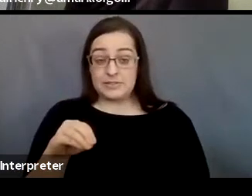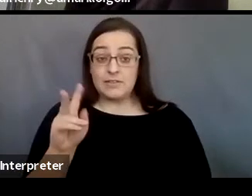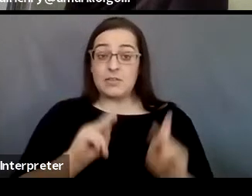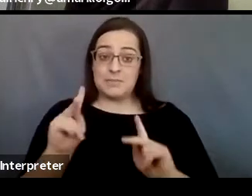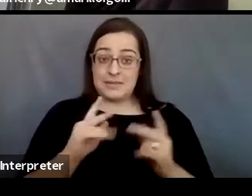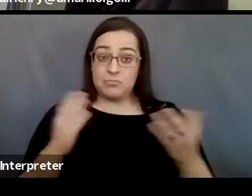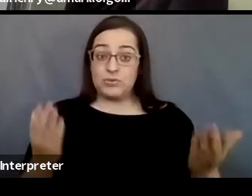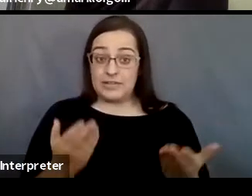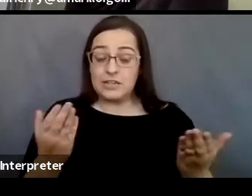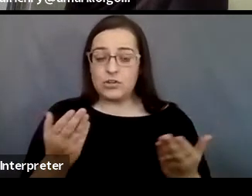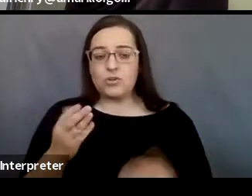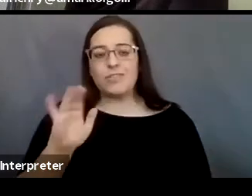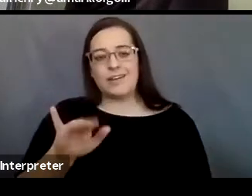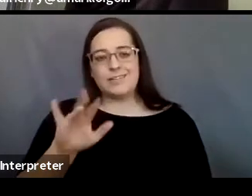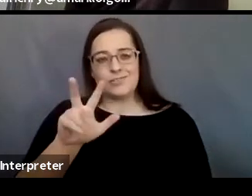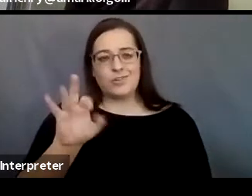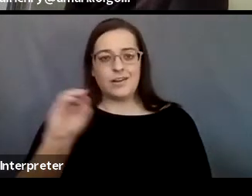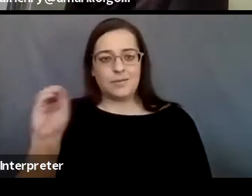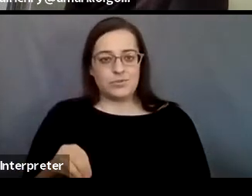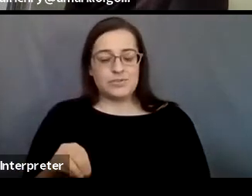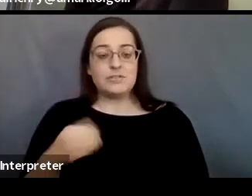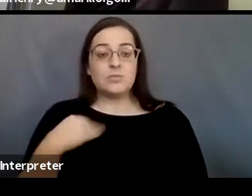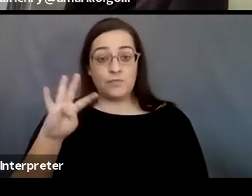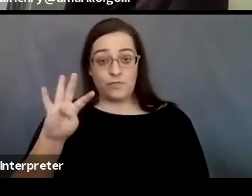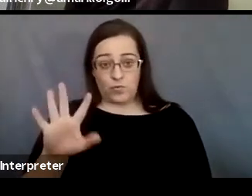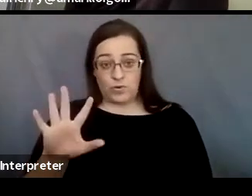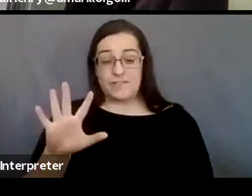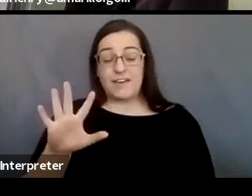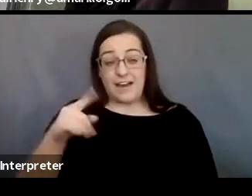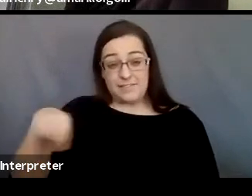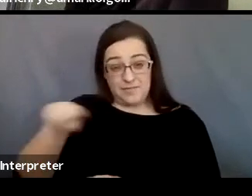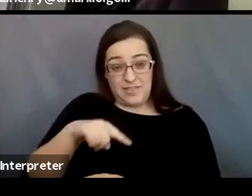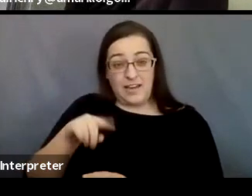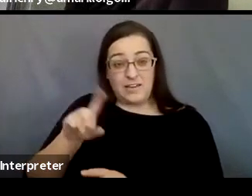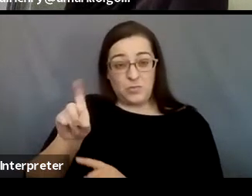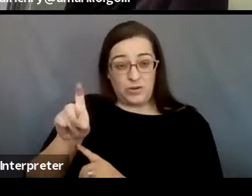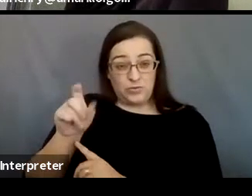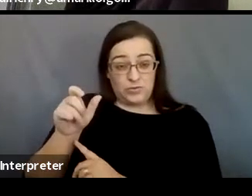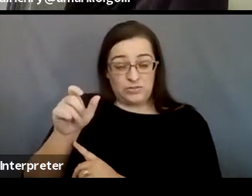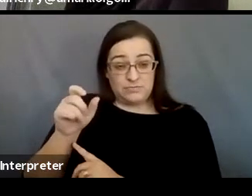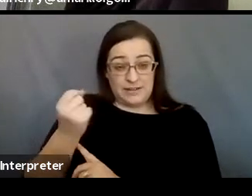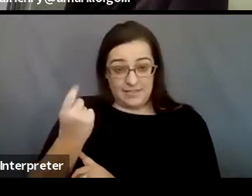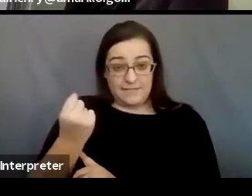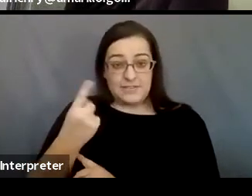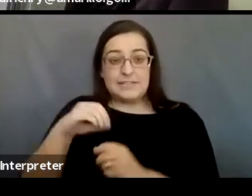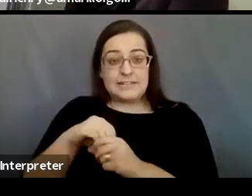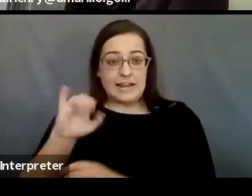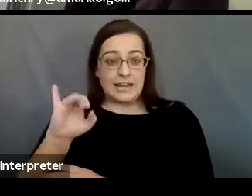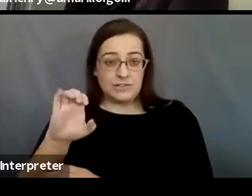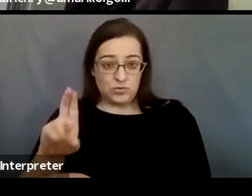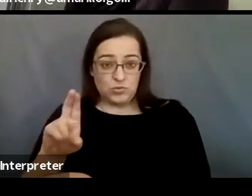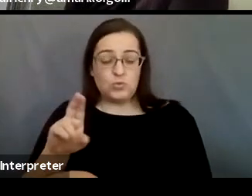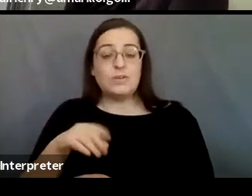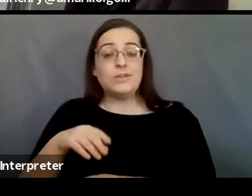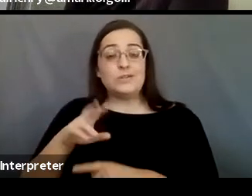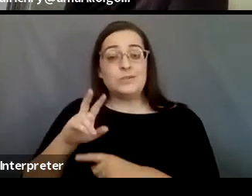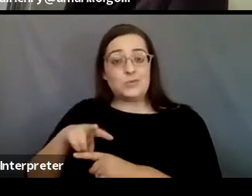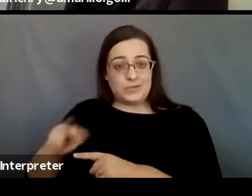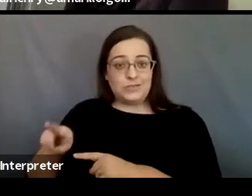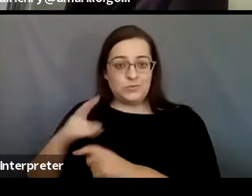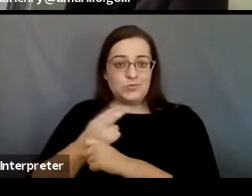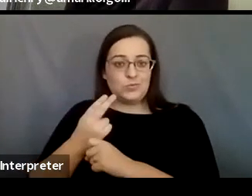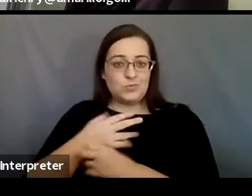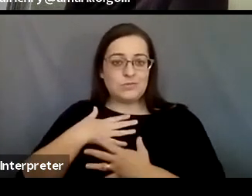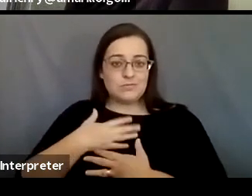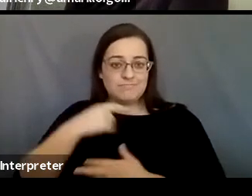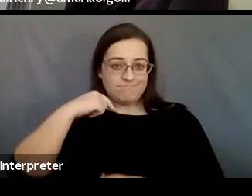acute care hospital. We have 45 of those patients are in the ICU setting, and 22 of them are on ventilators right now. We're currently